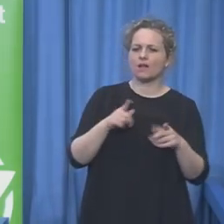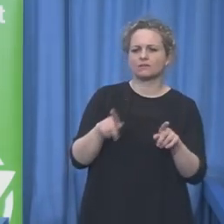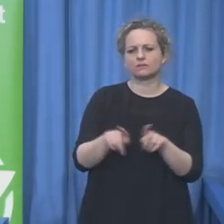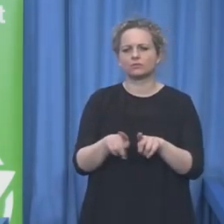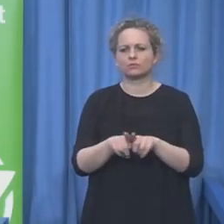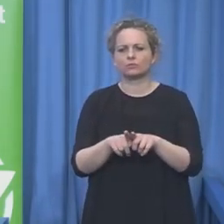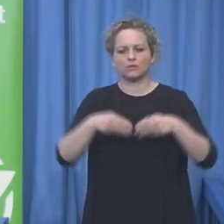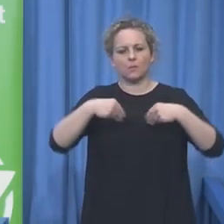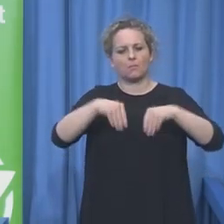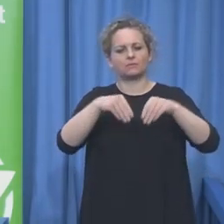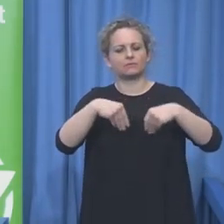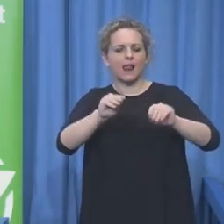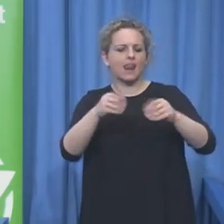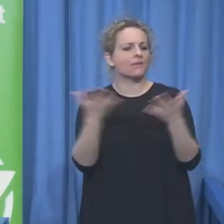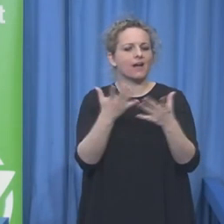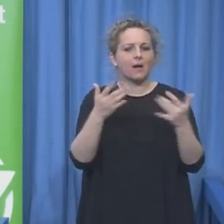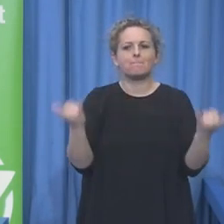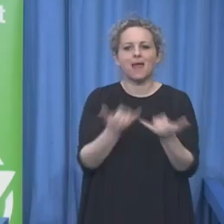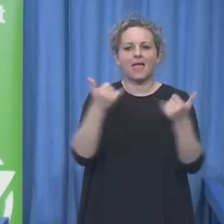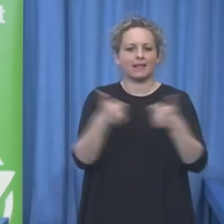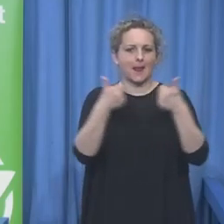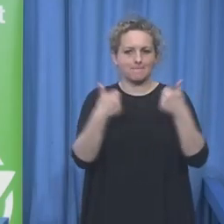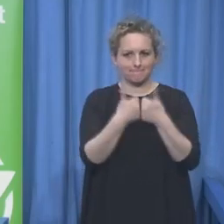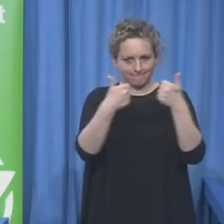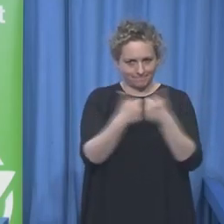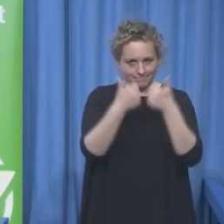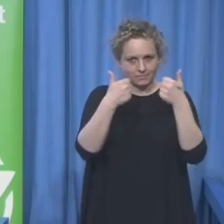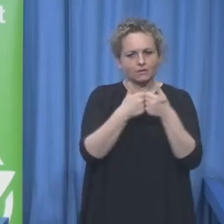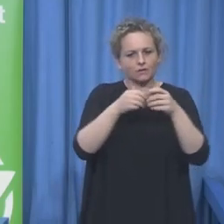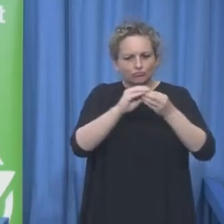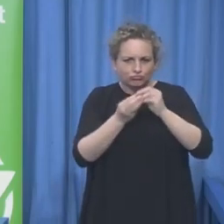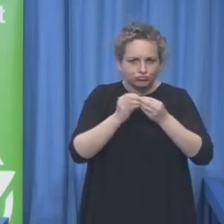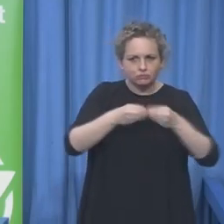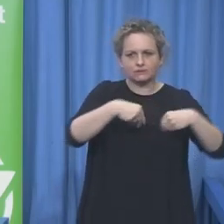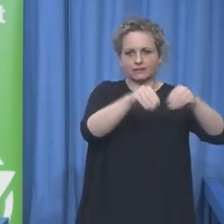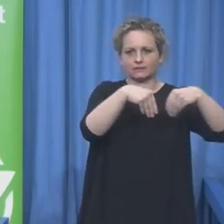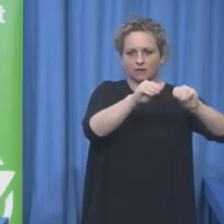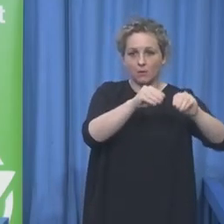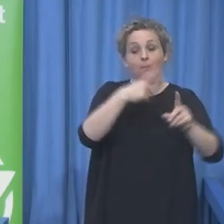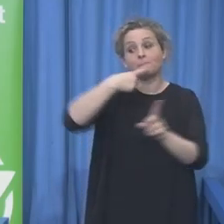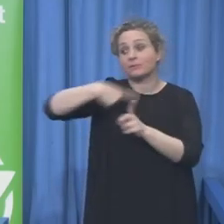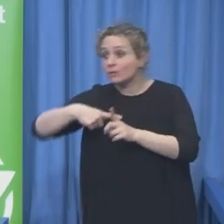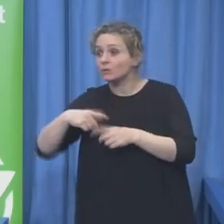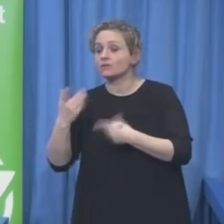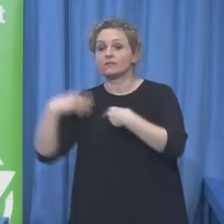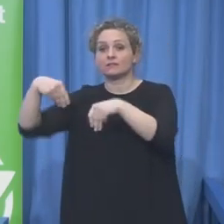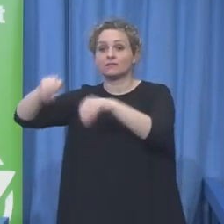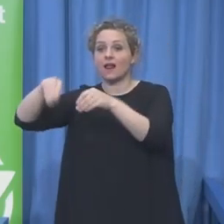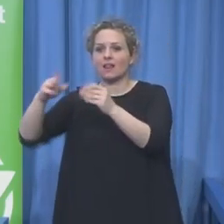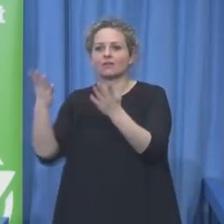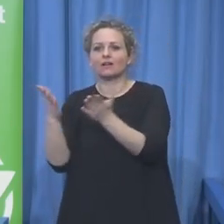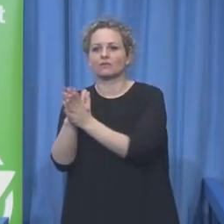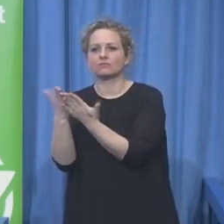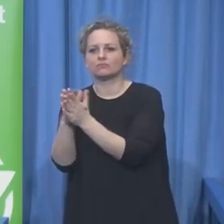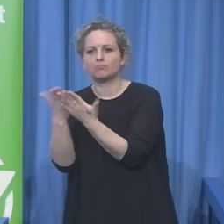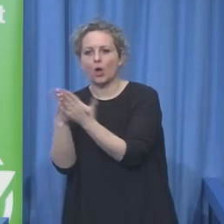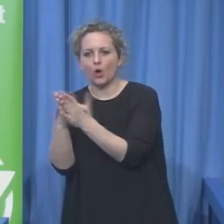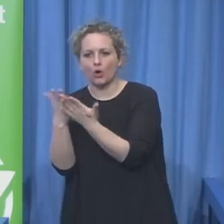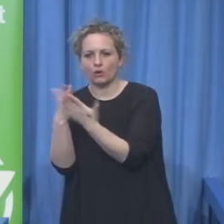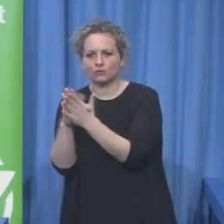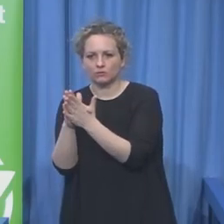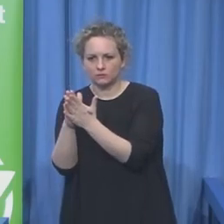And Rebooks. Rebooks is the biggest second-hand book in Israel. 12 shops,